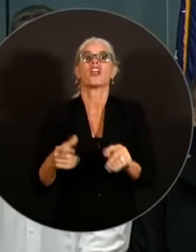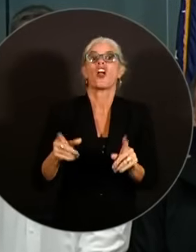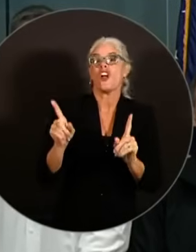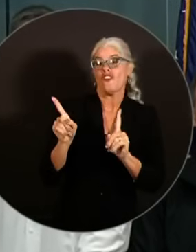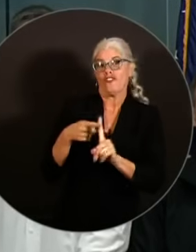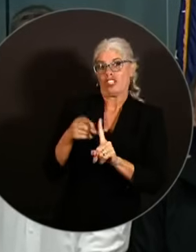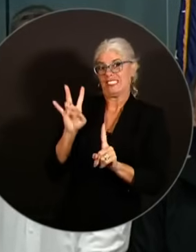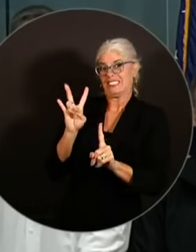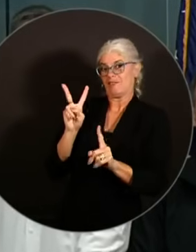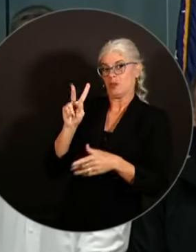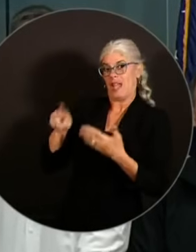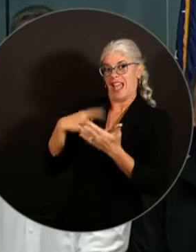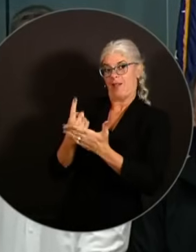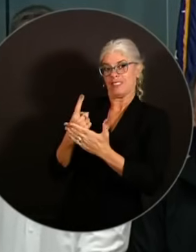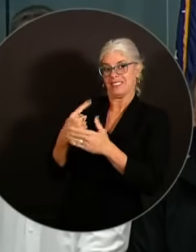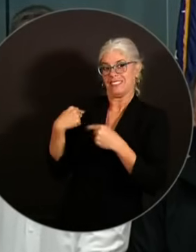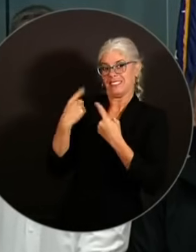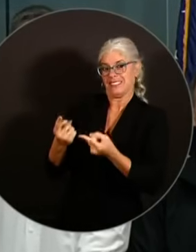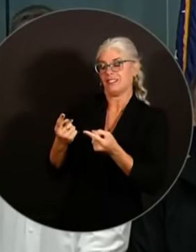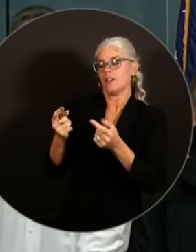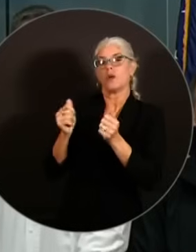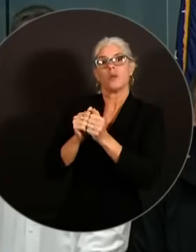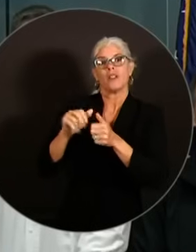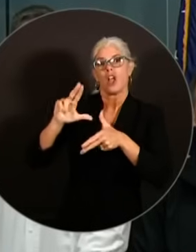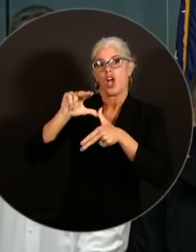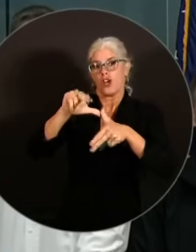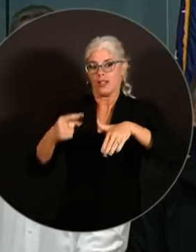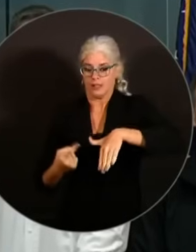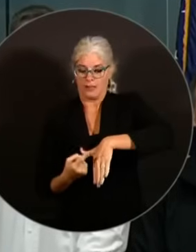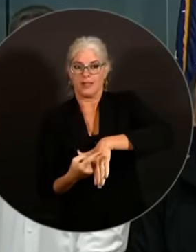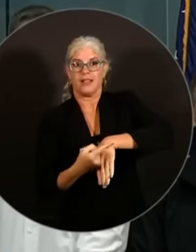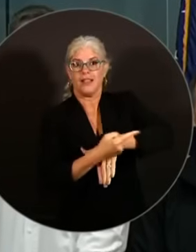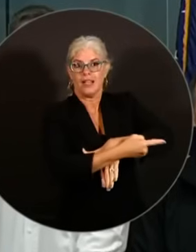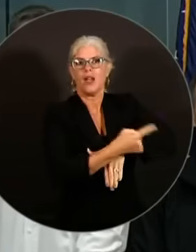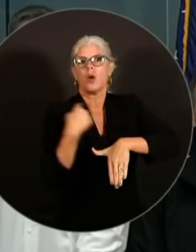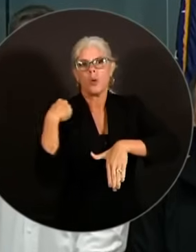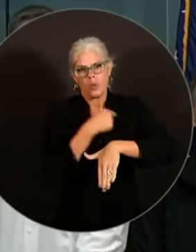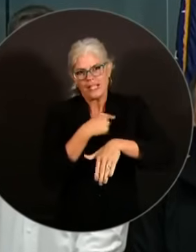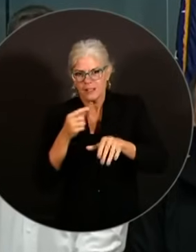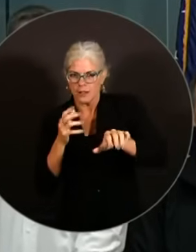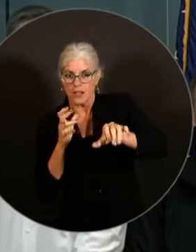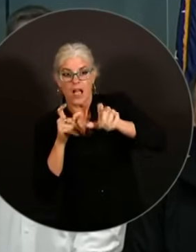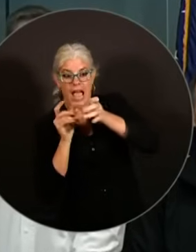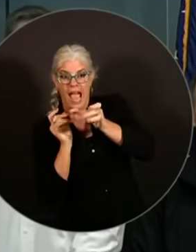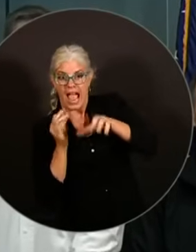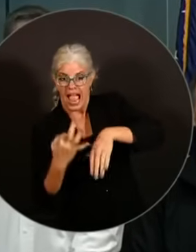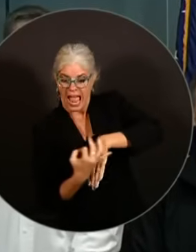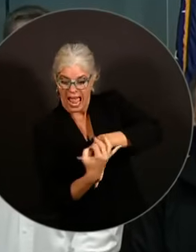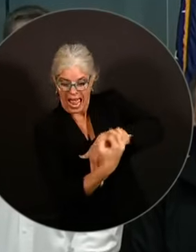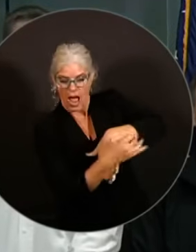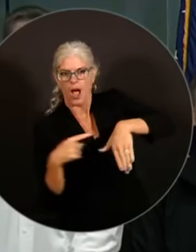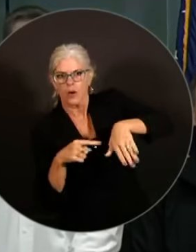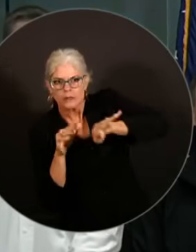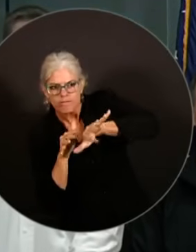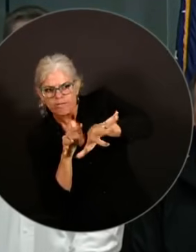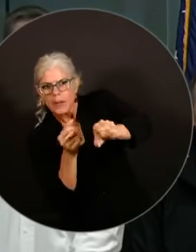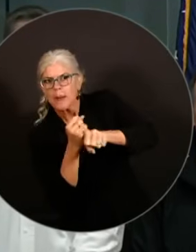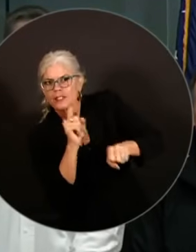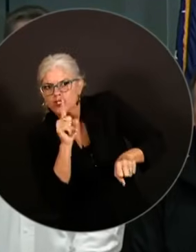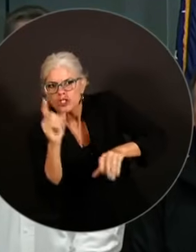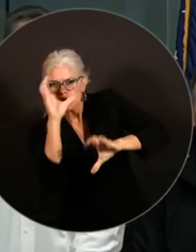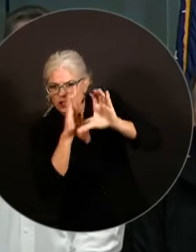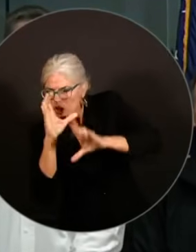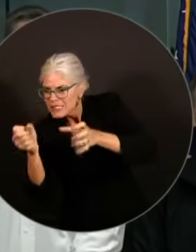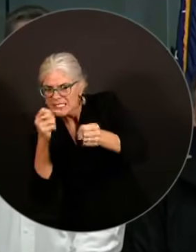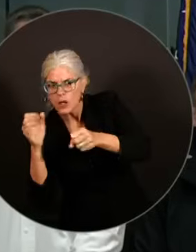is a parallel effort to search, secure, and stabilize the area. As search and rescue missions continue in response to Milton,